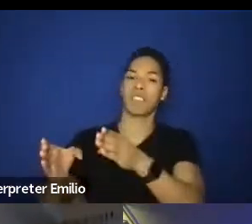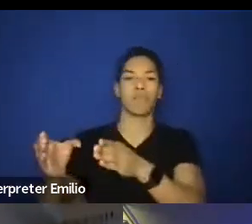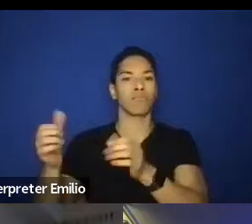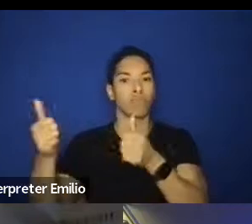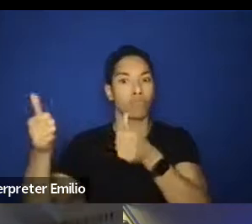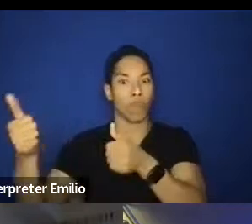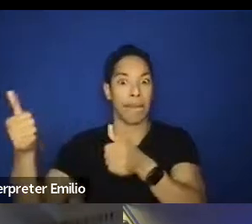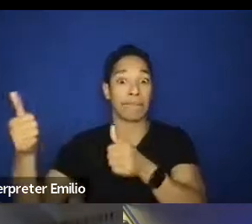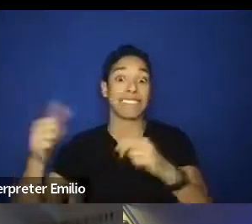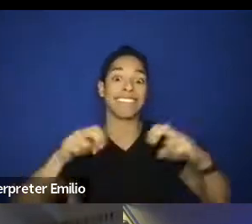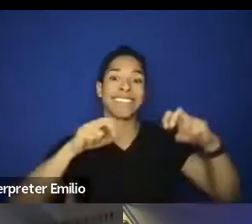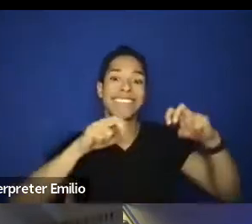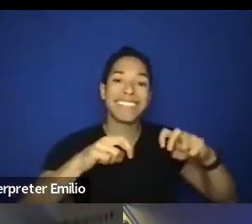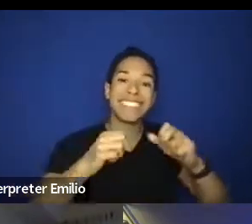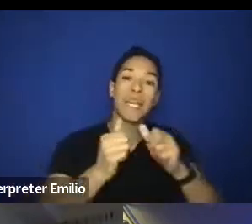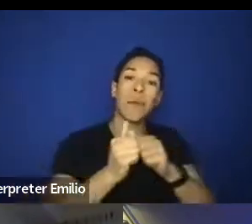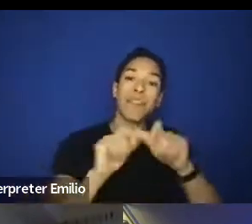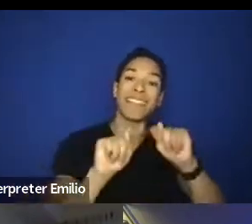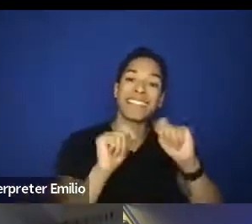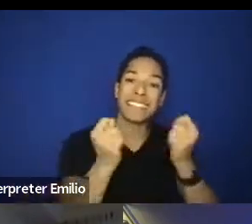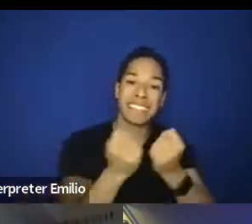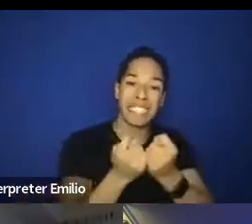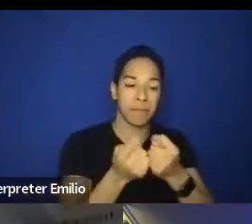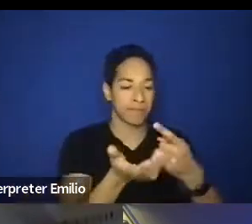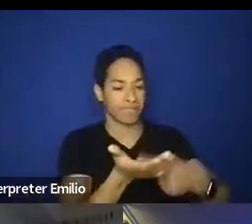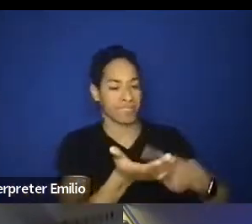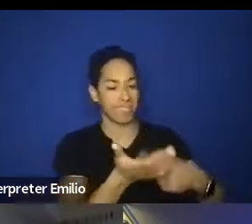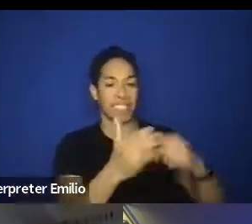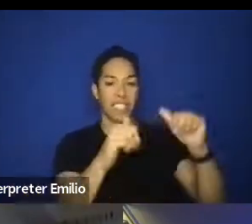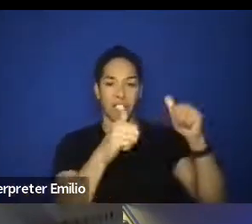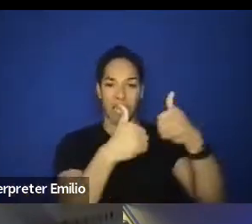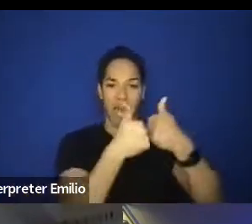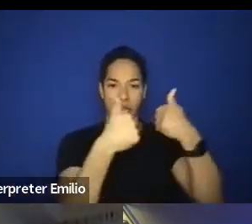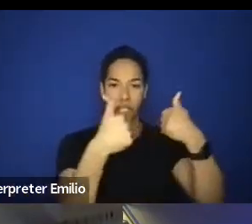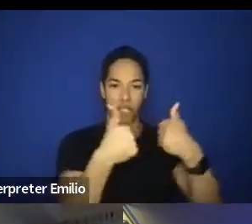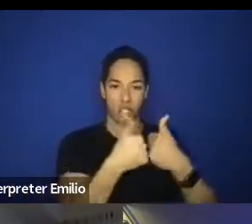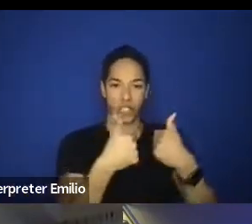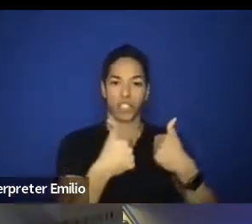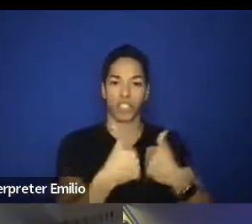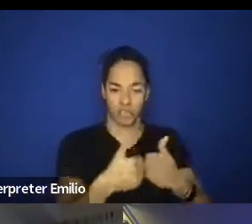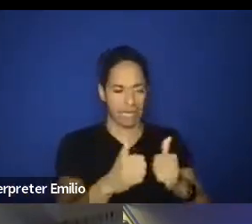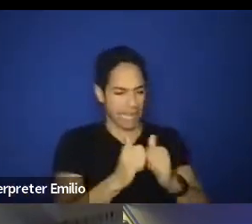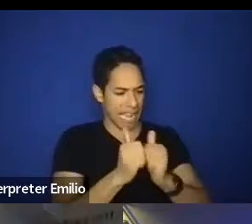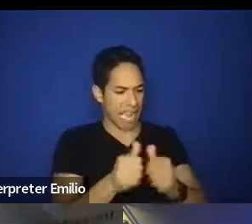say, these are the challenges that we have. How do we face them?